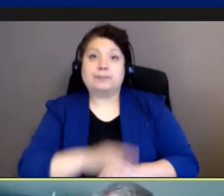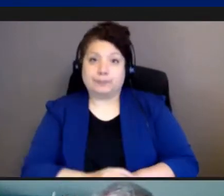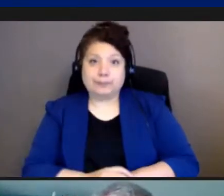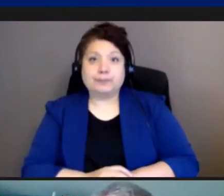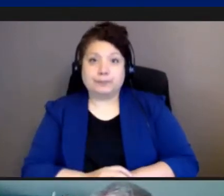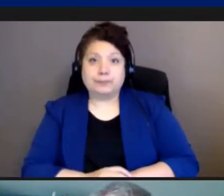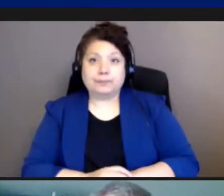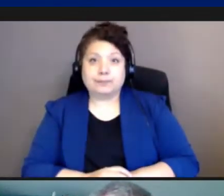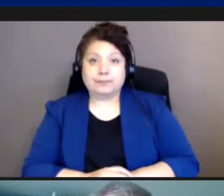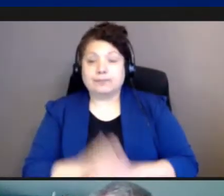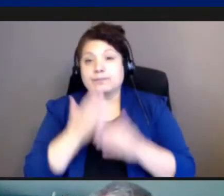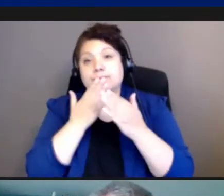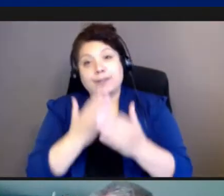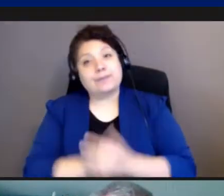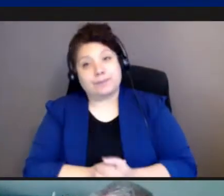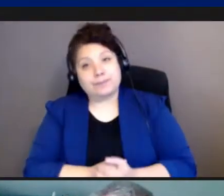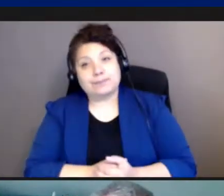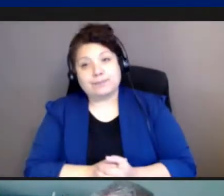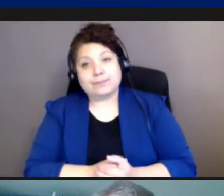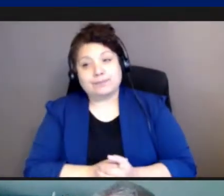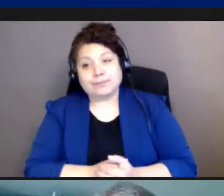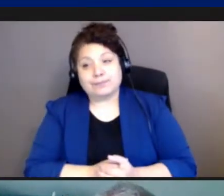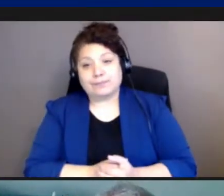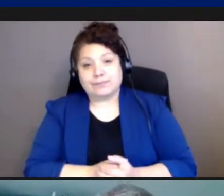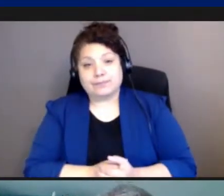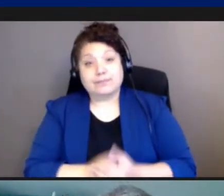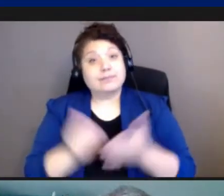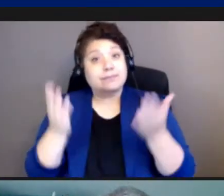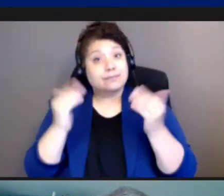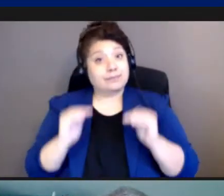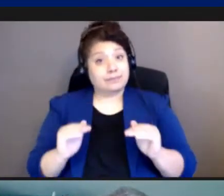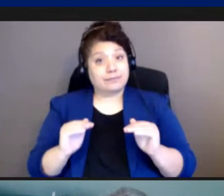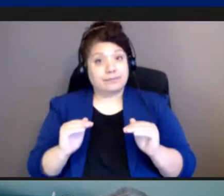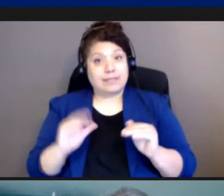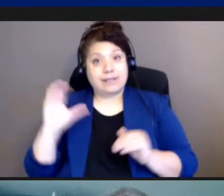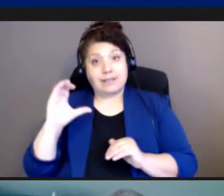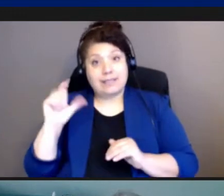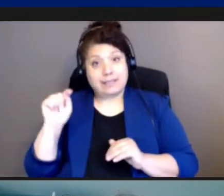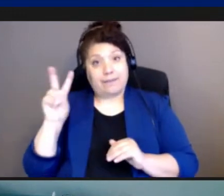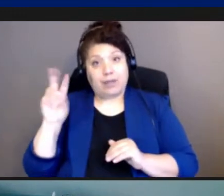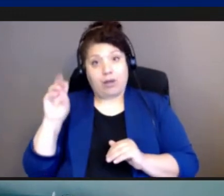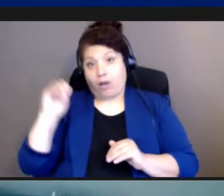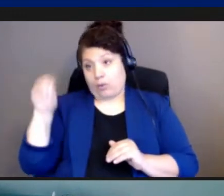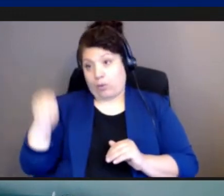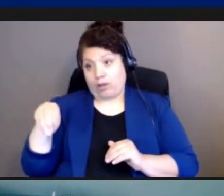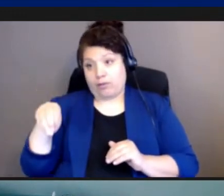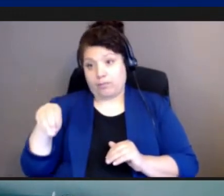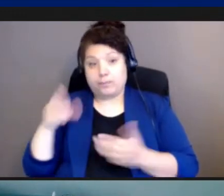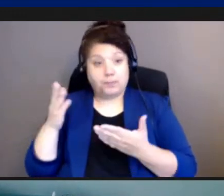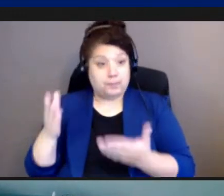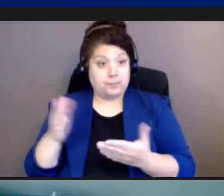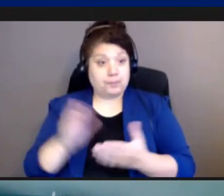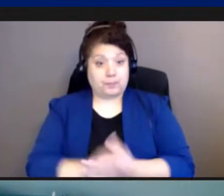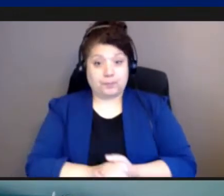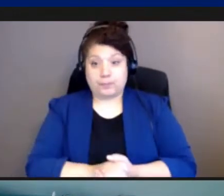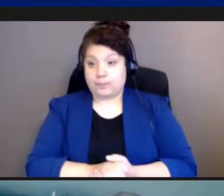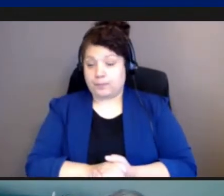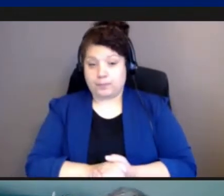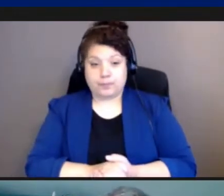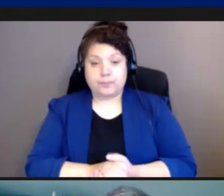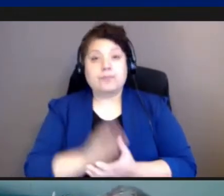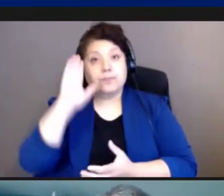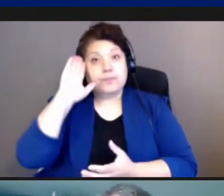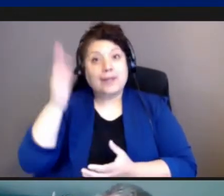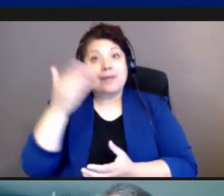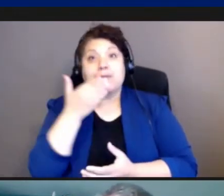Great, thank you very much. Thank you. The next question will be CTV Ottawa. Josh Pringle, please go ahead. Thank you very